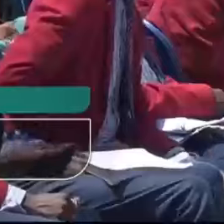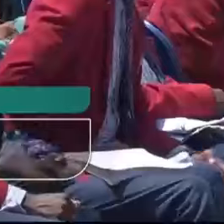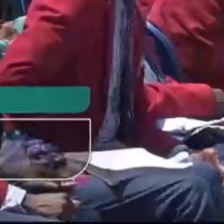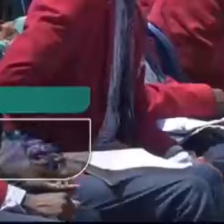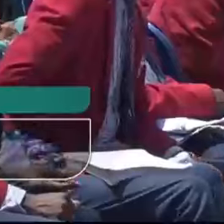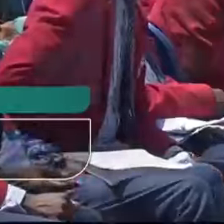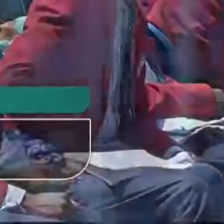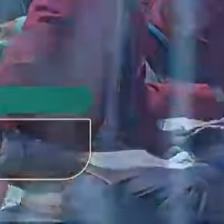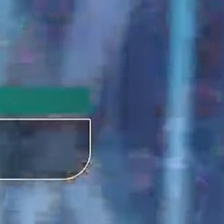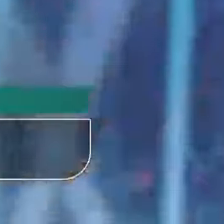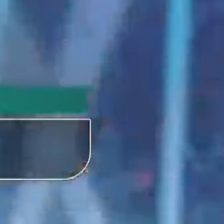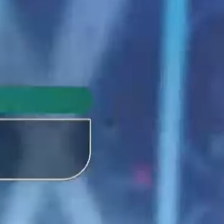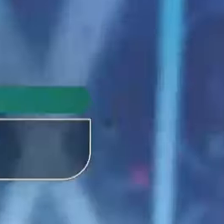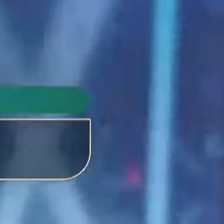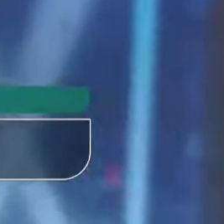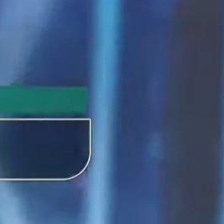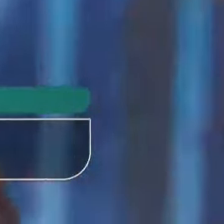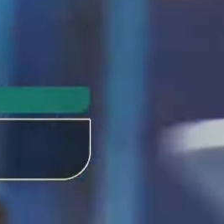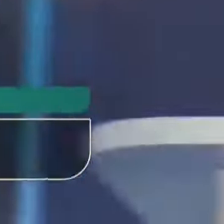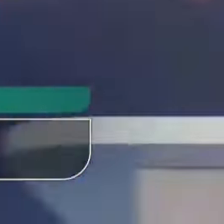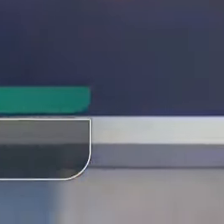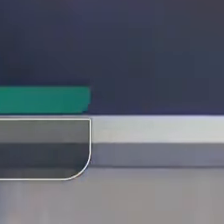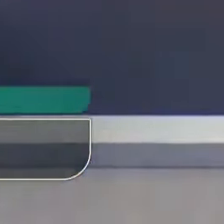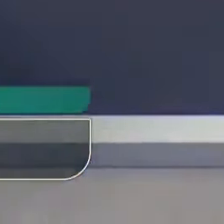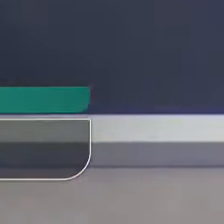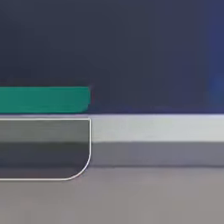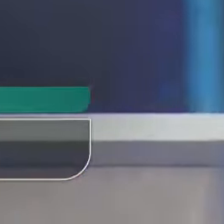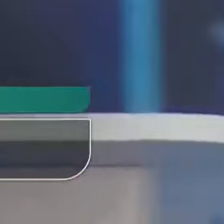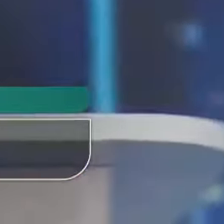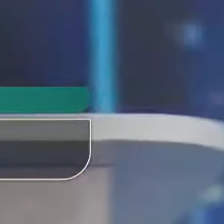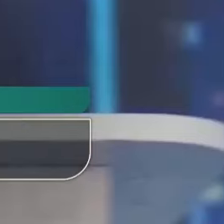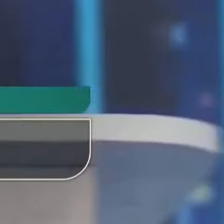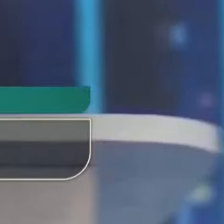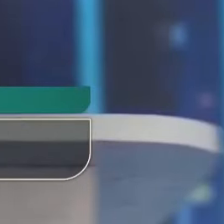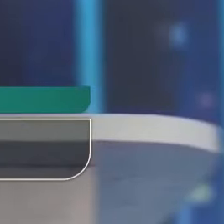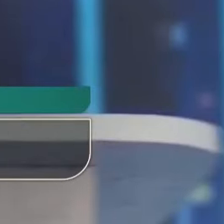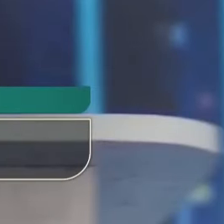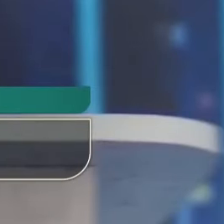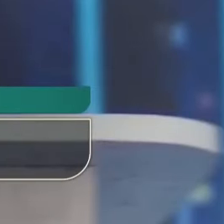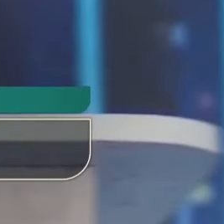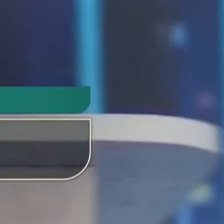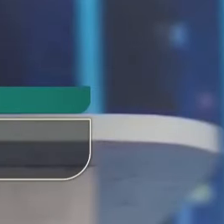those things you have to give up, the miscreants, you give them up.